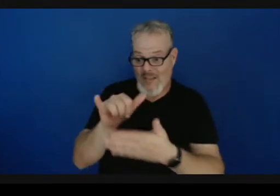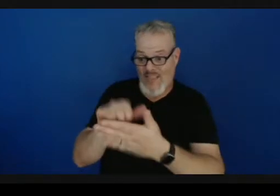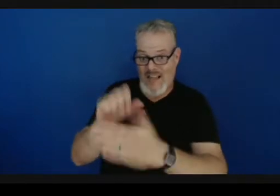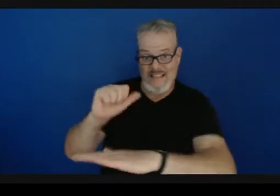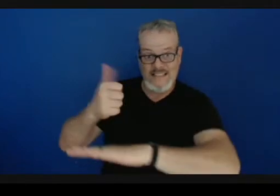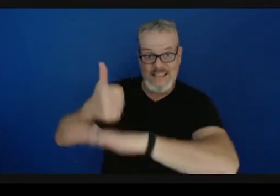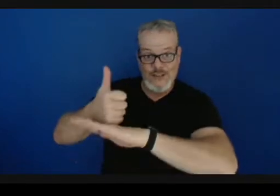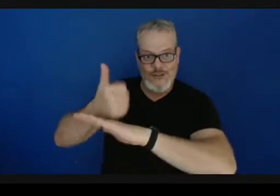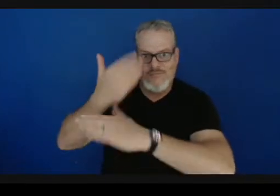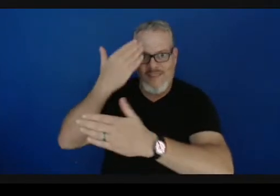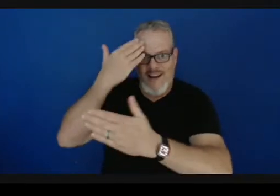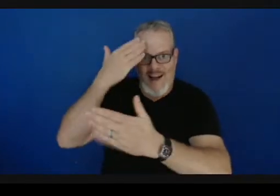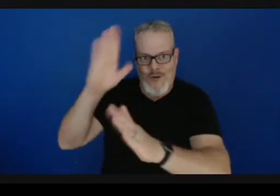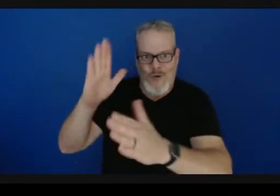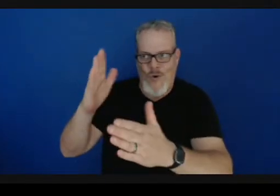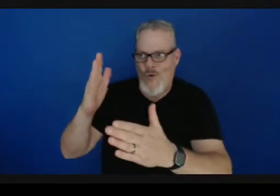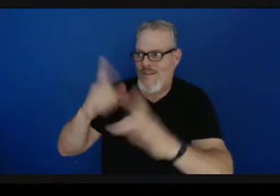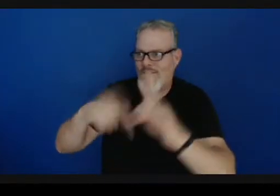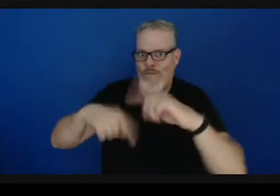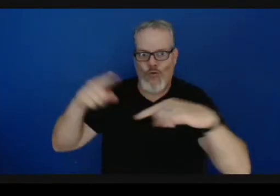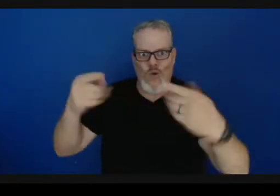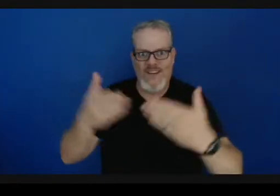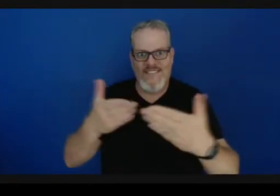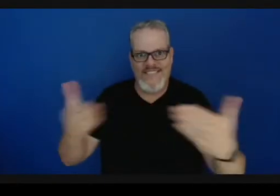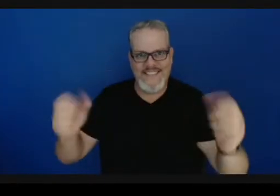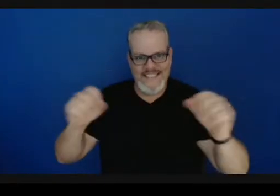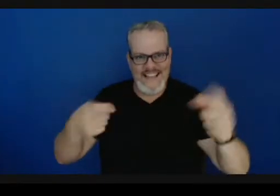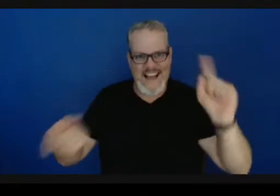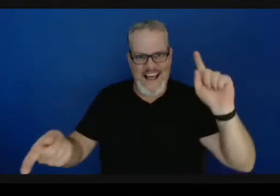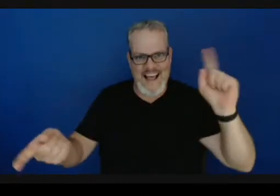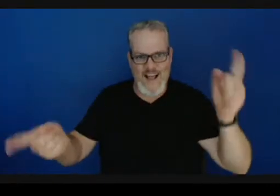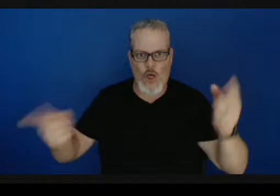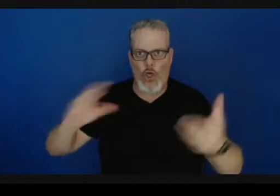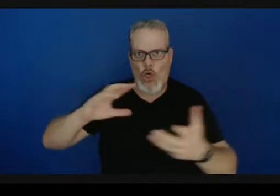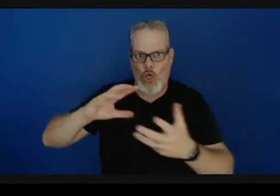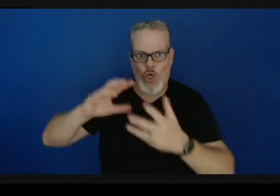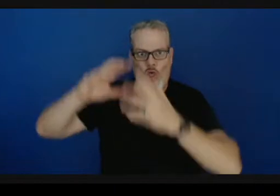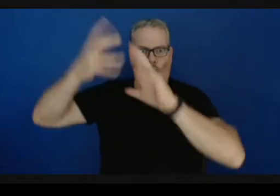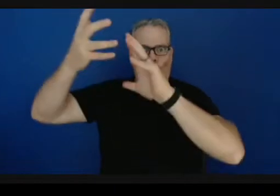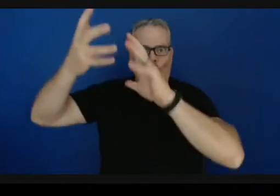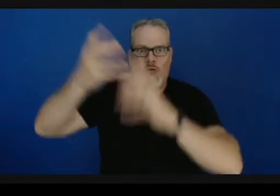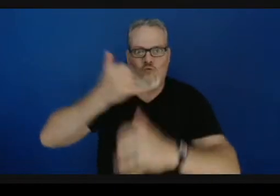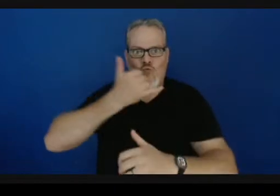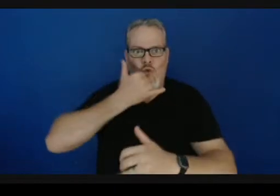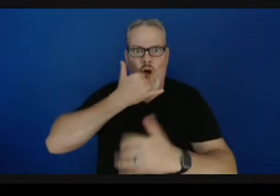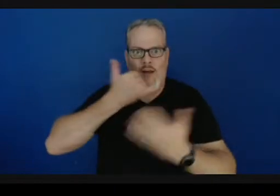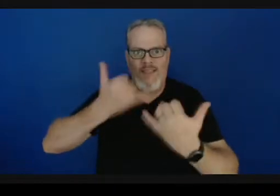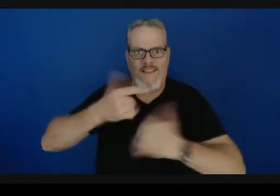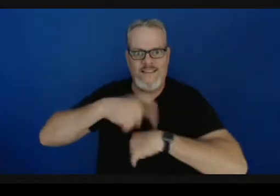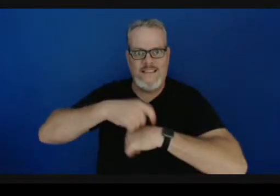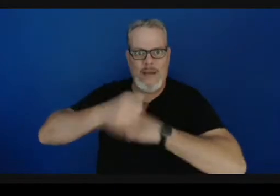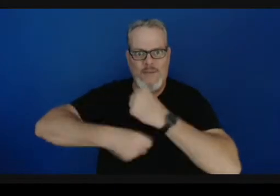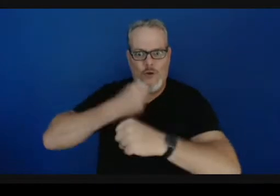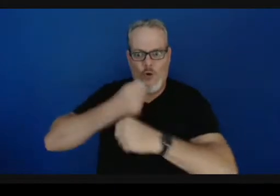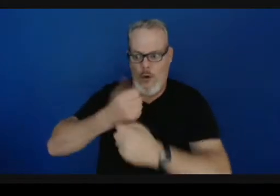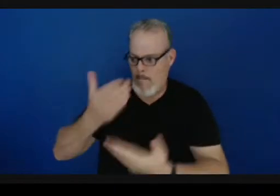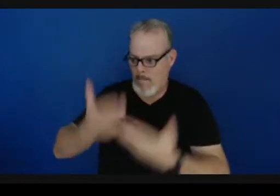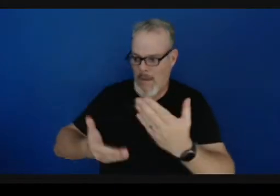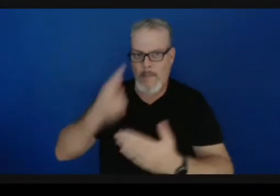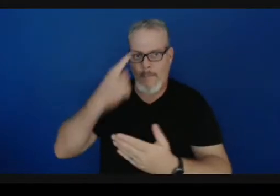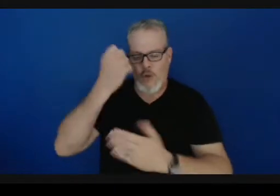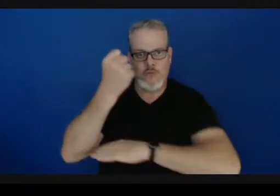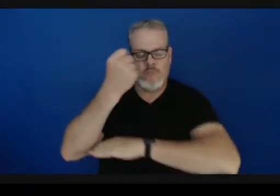some factors of things that go wrong around these times of year might be losing data because the things go